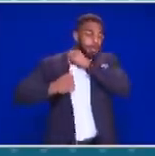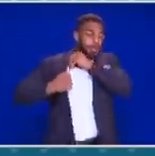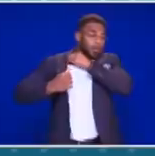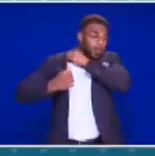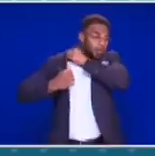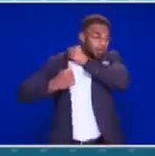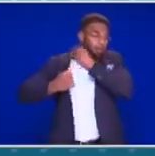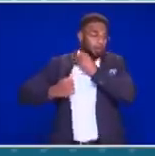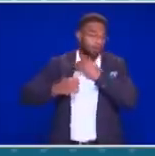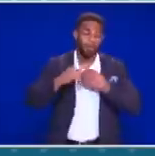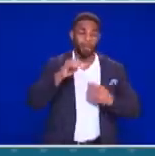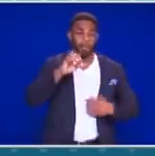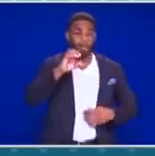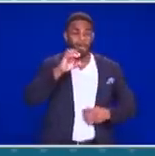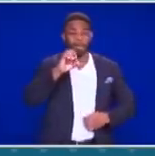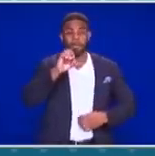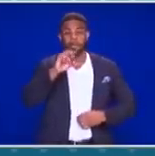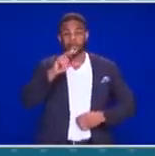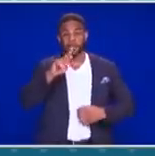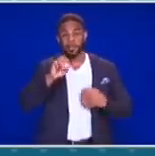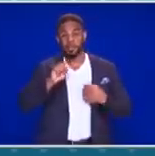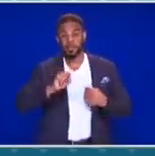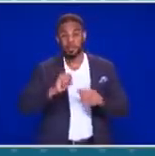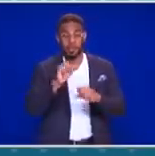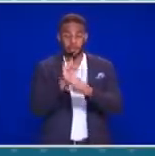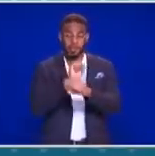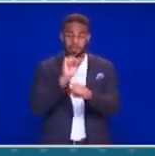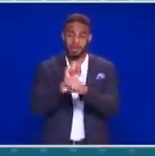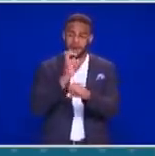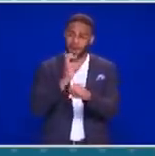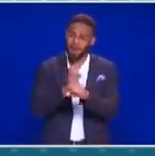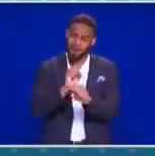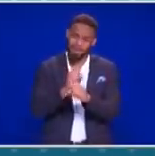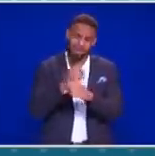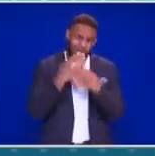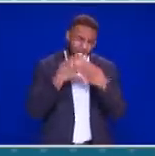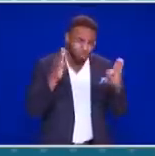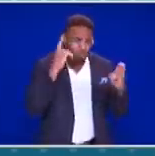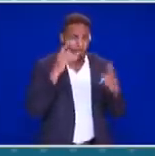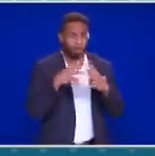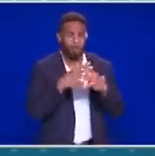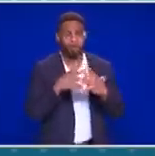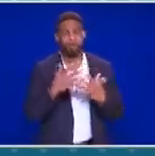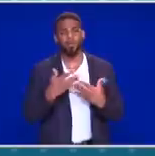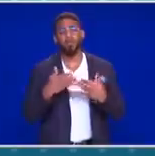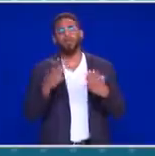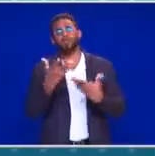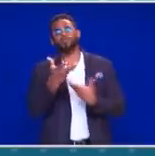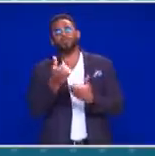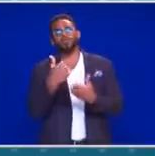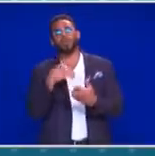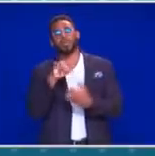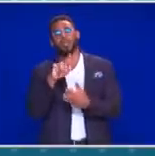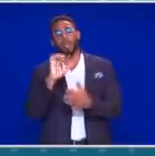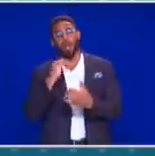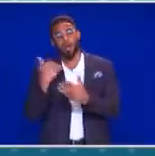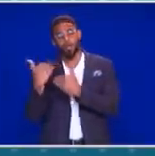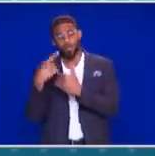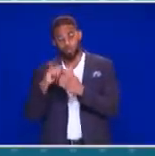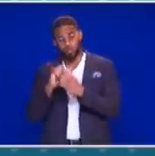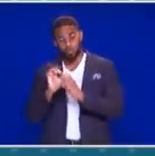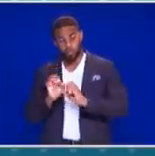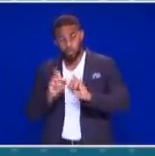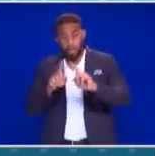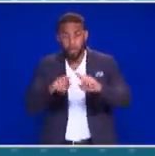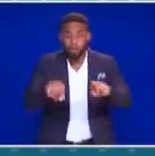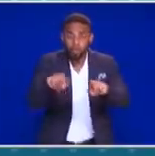tirelessly to prepare this new information for the American public. You entrusted us with this data, and it is our duty to return